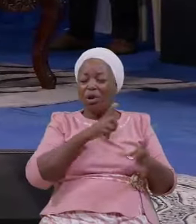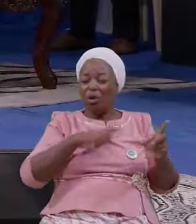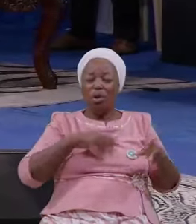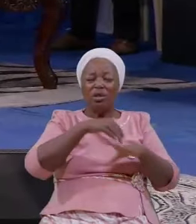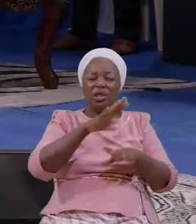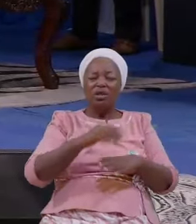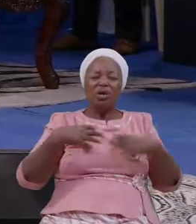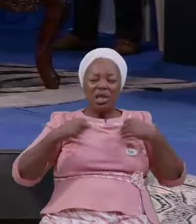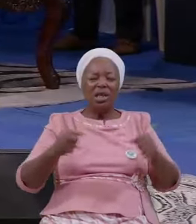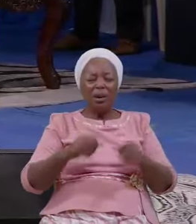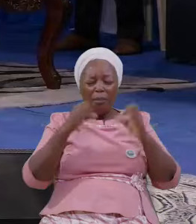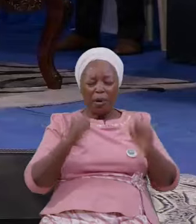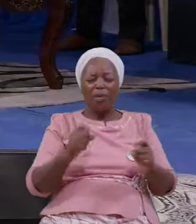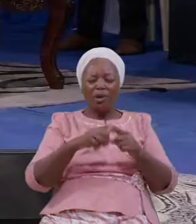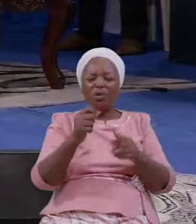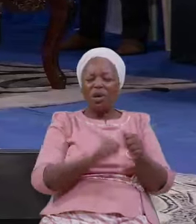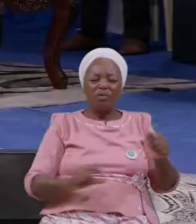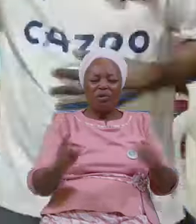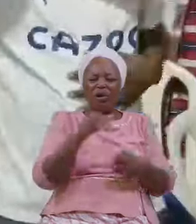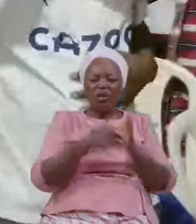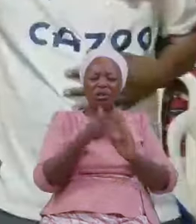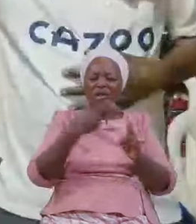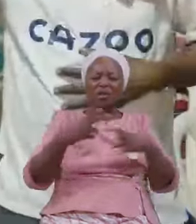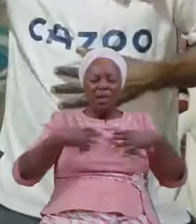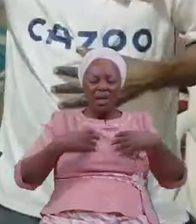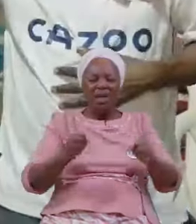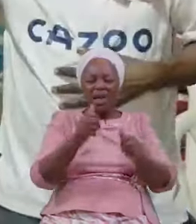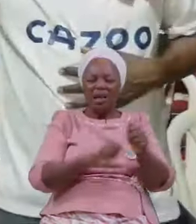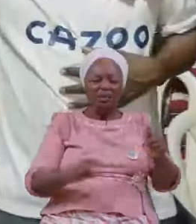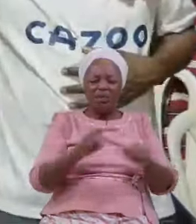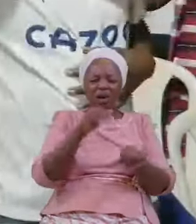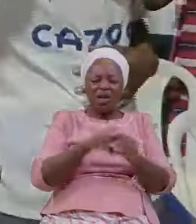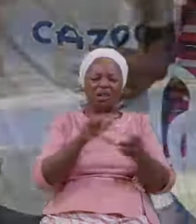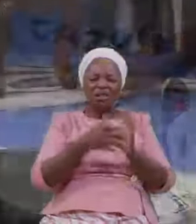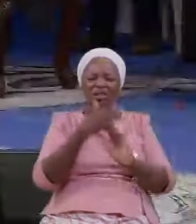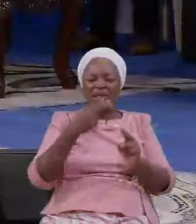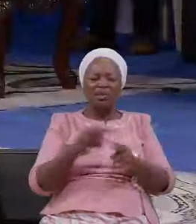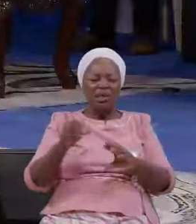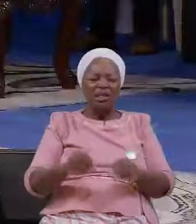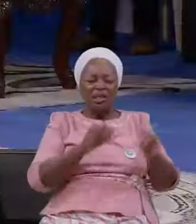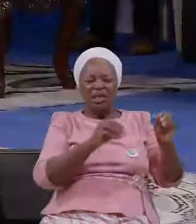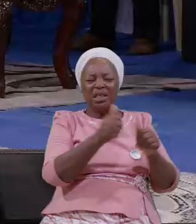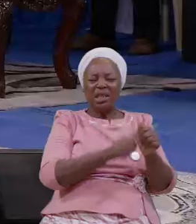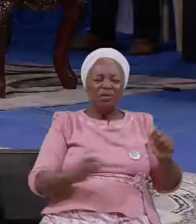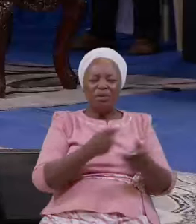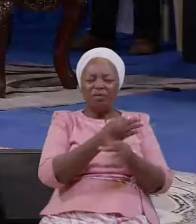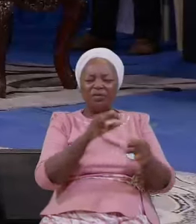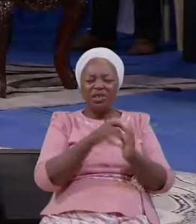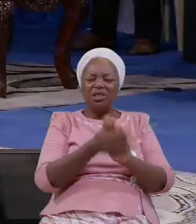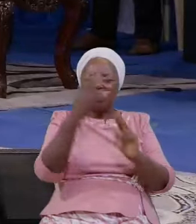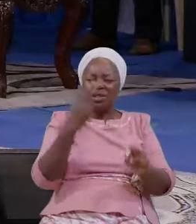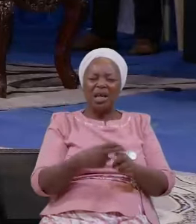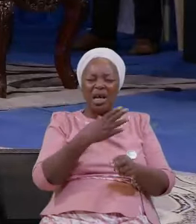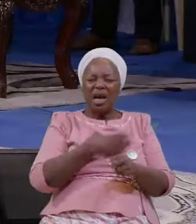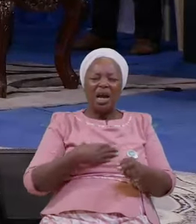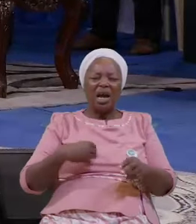everyone. Heal everyone. Set everyone free. And break the